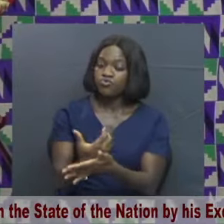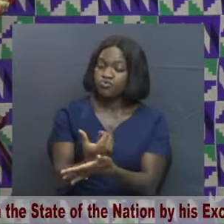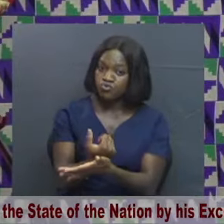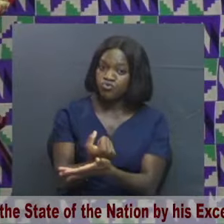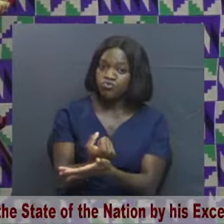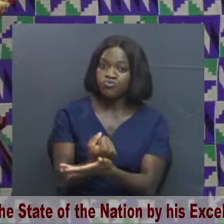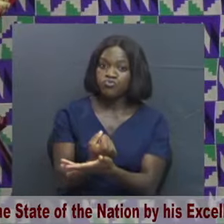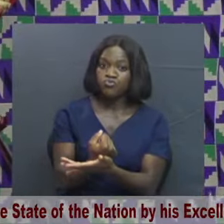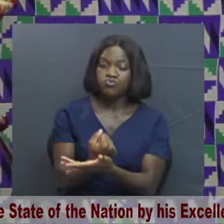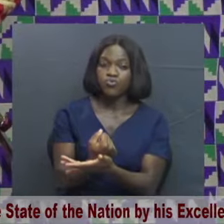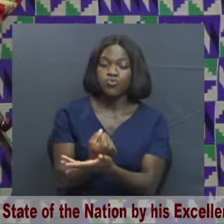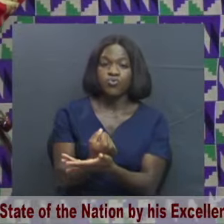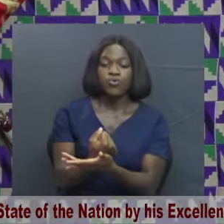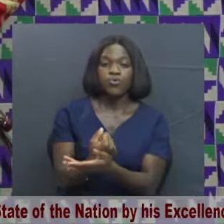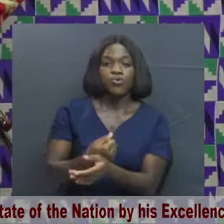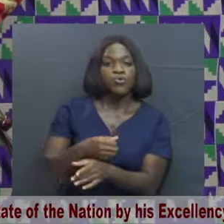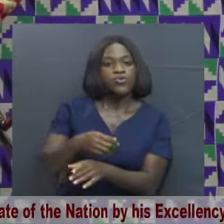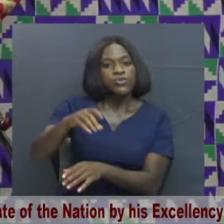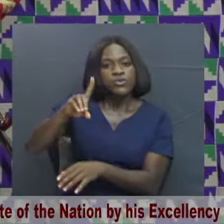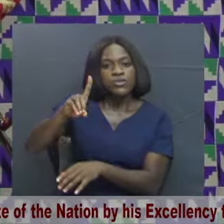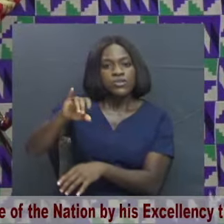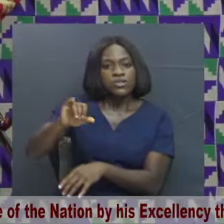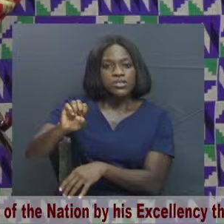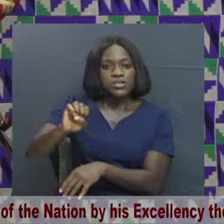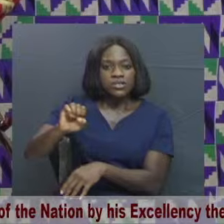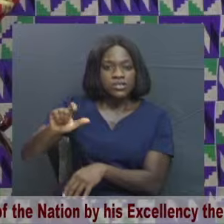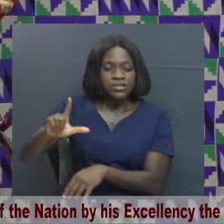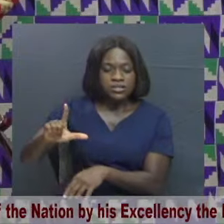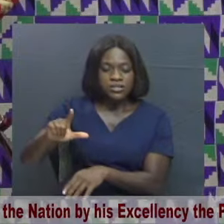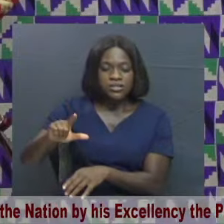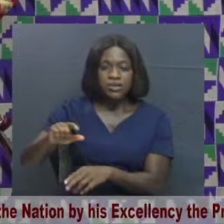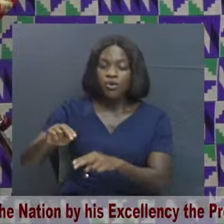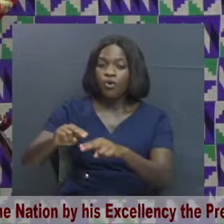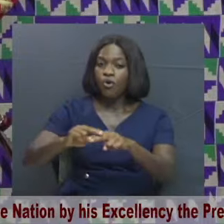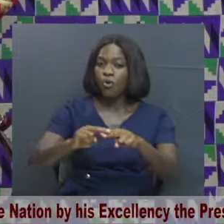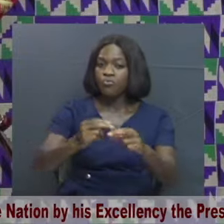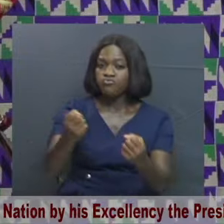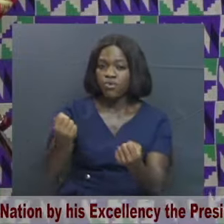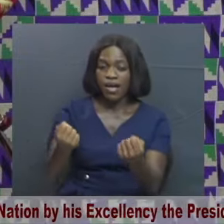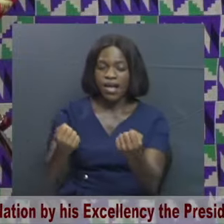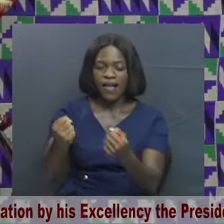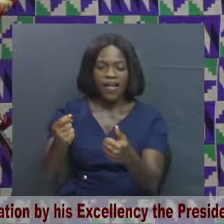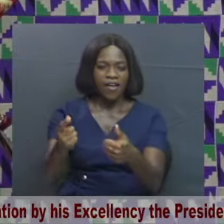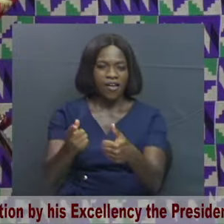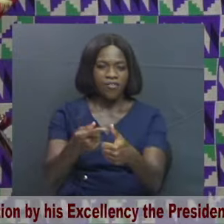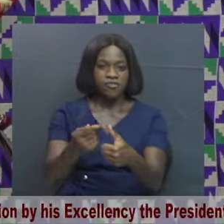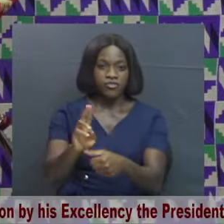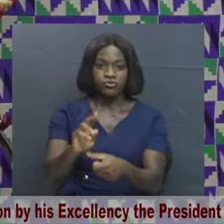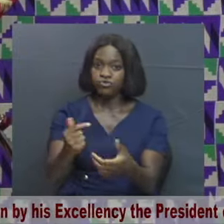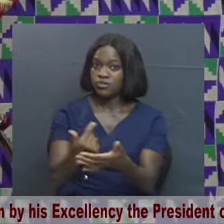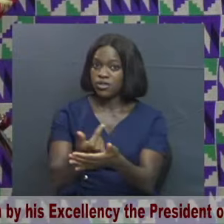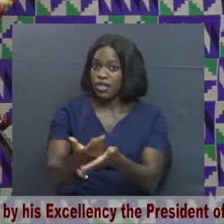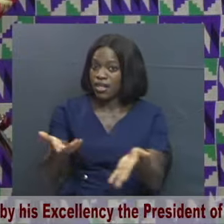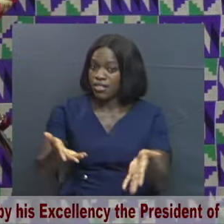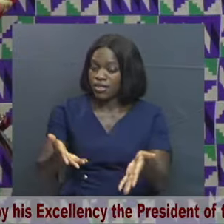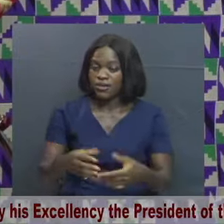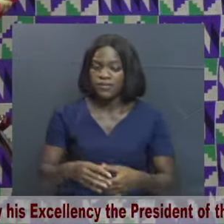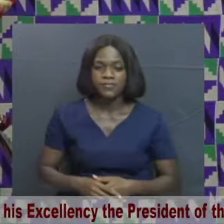gauge diesel multiple unit trains the first of their kind to be used in our